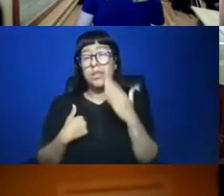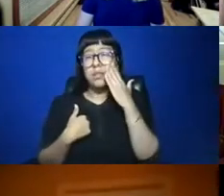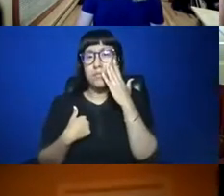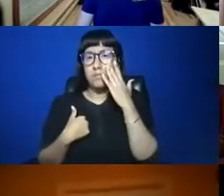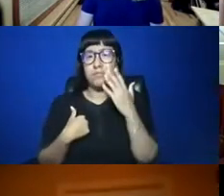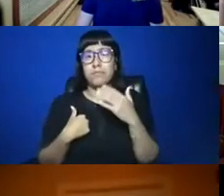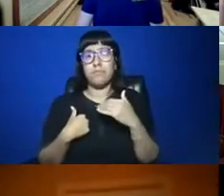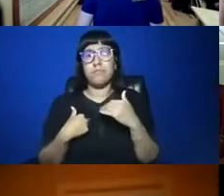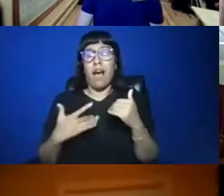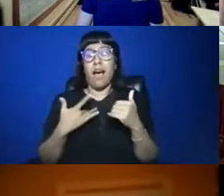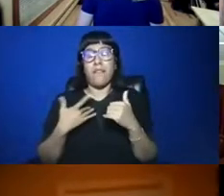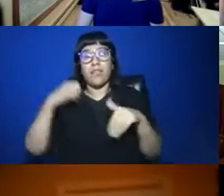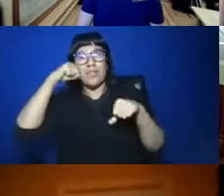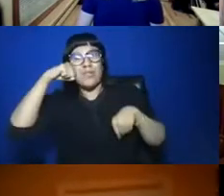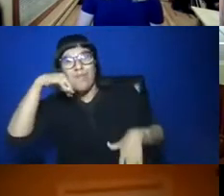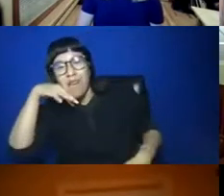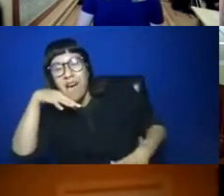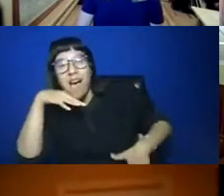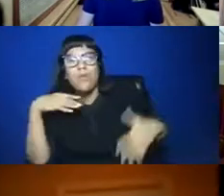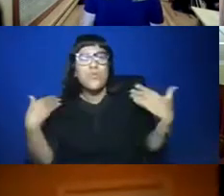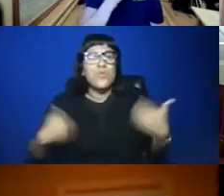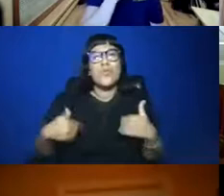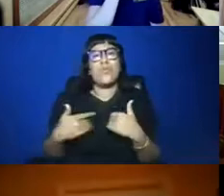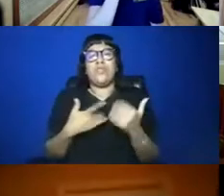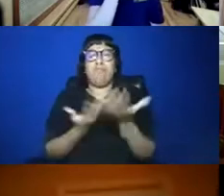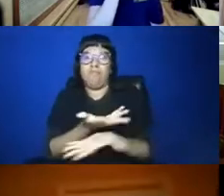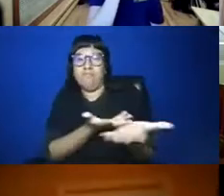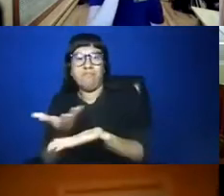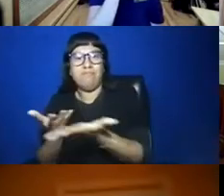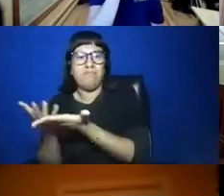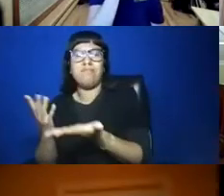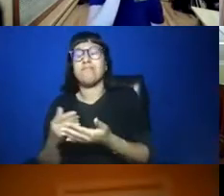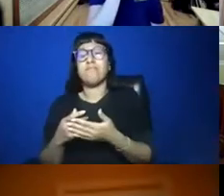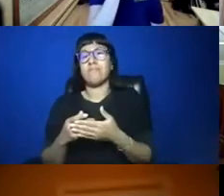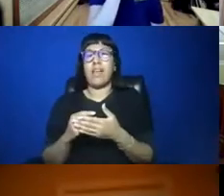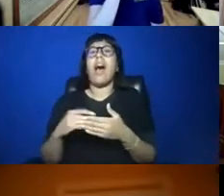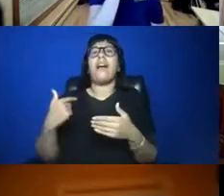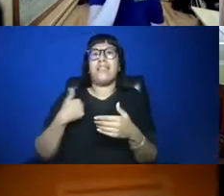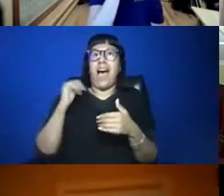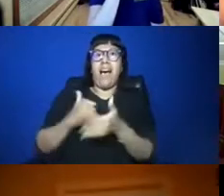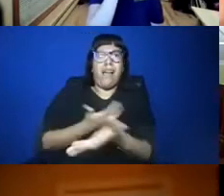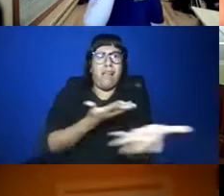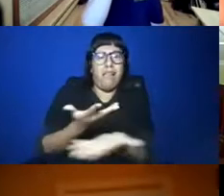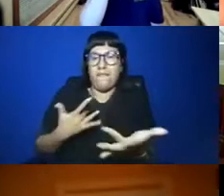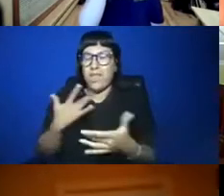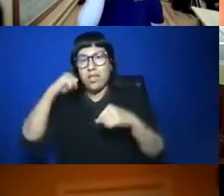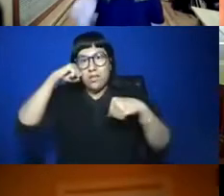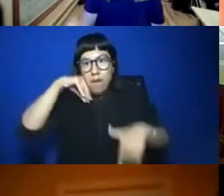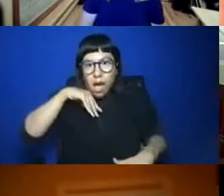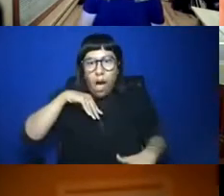I get to start sweating. It's just such an engagement, and it is. And that's when I know that it's